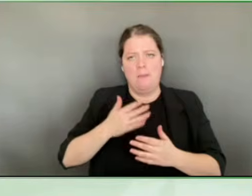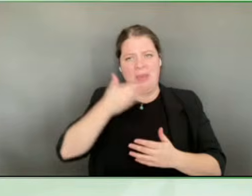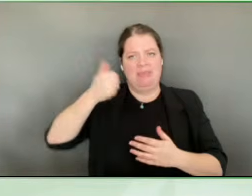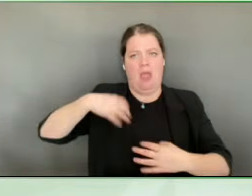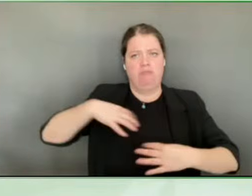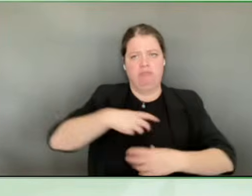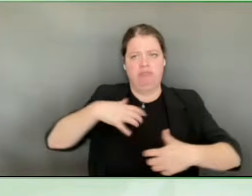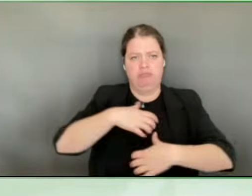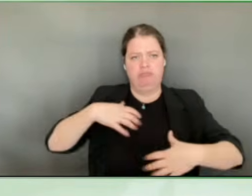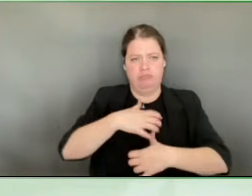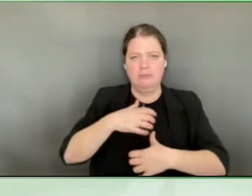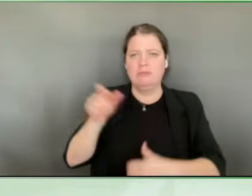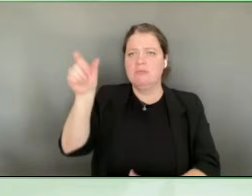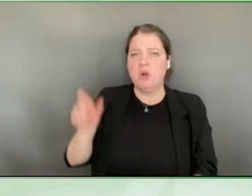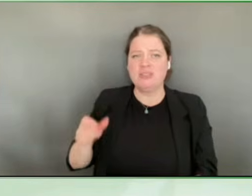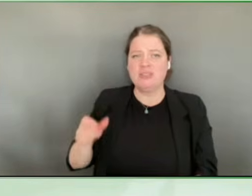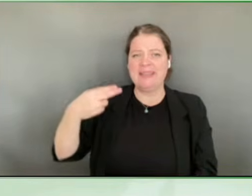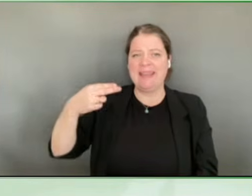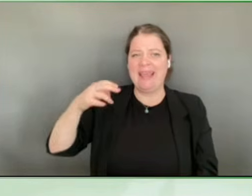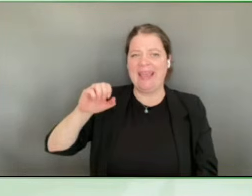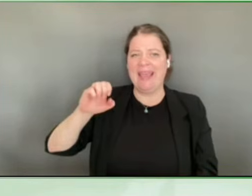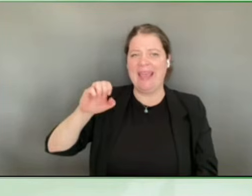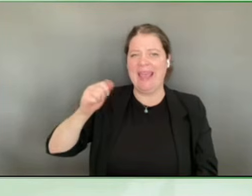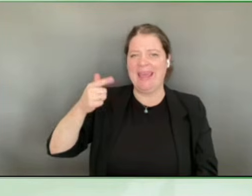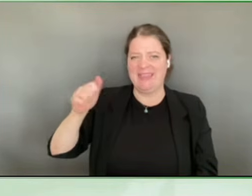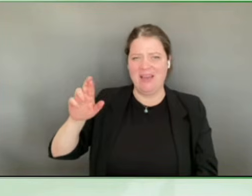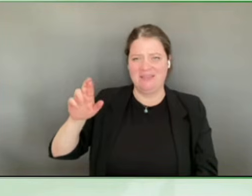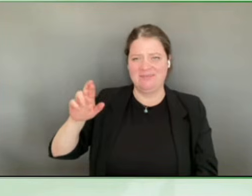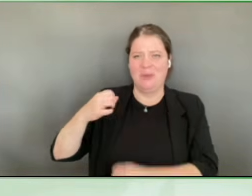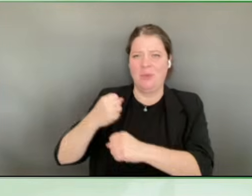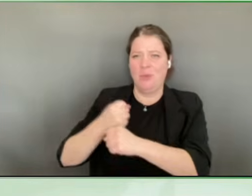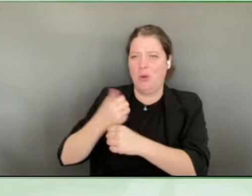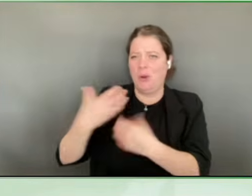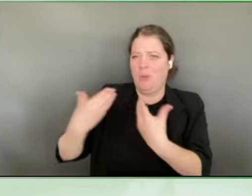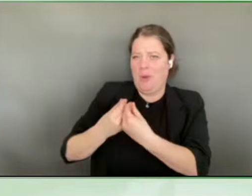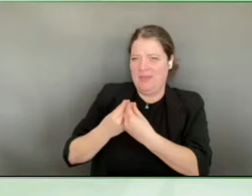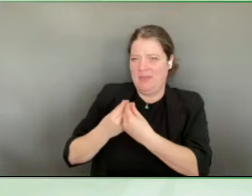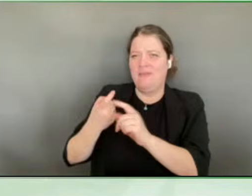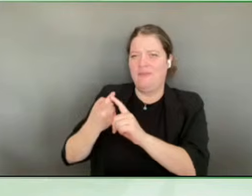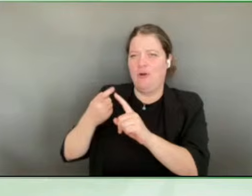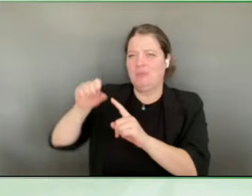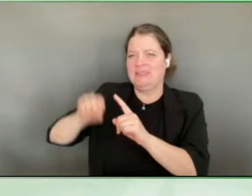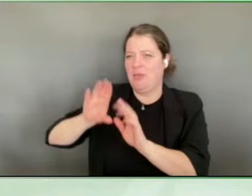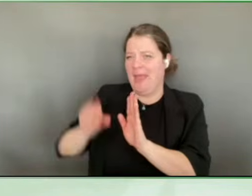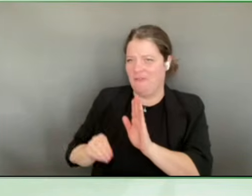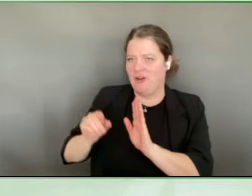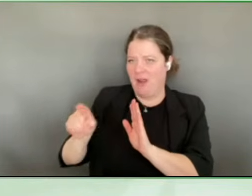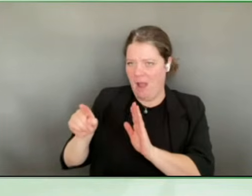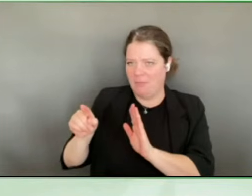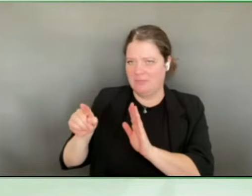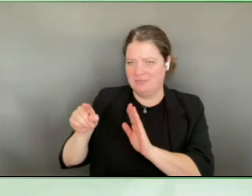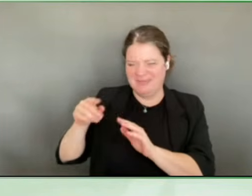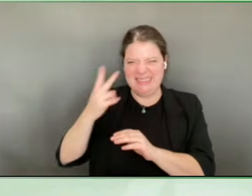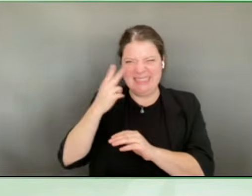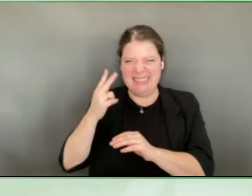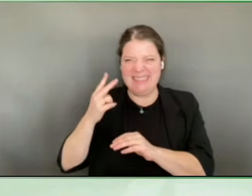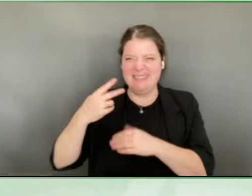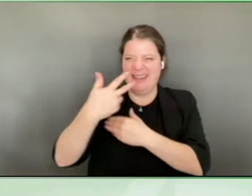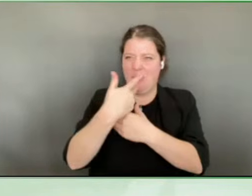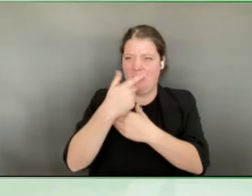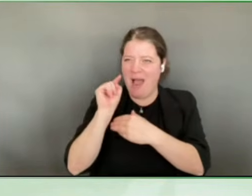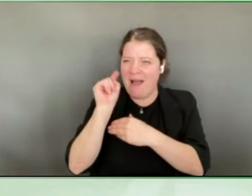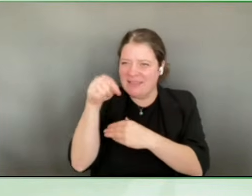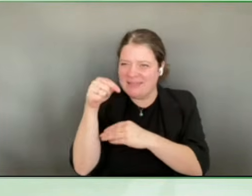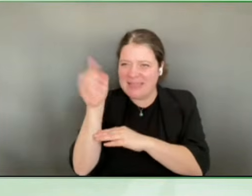here, just waving behind the camera at the moment, I asked her, how should we deliver easy language?